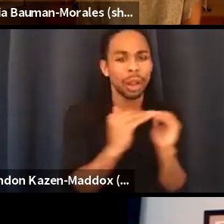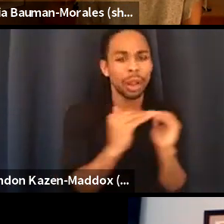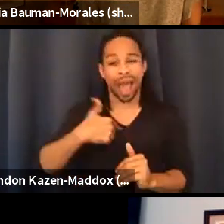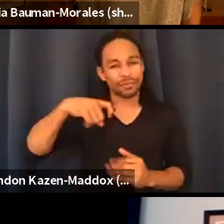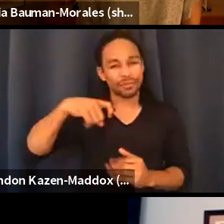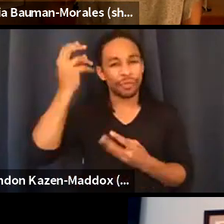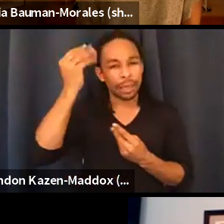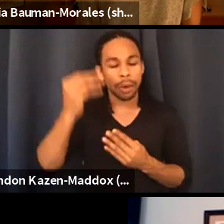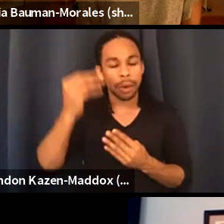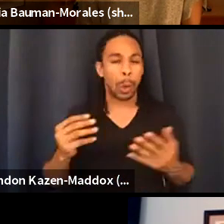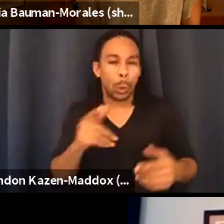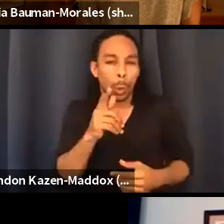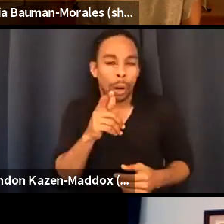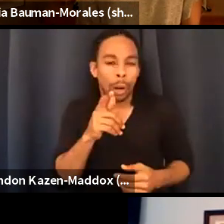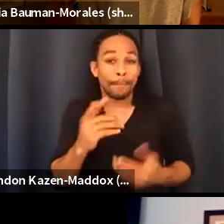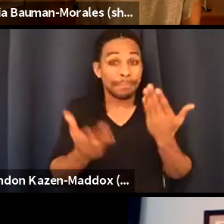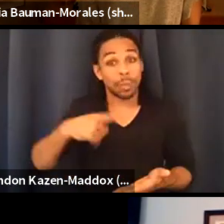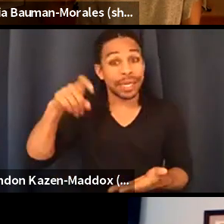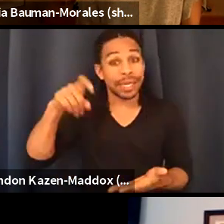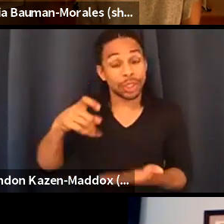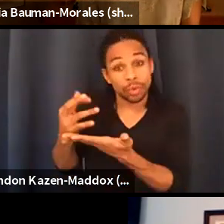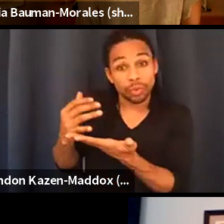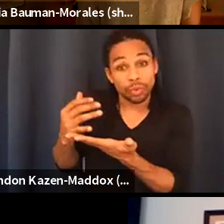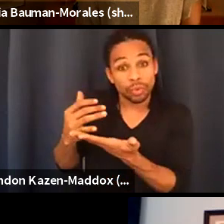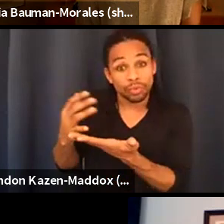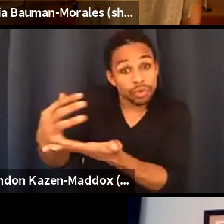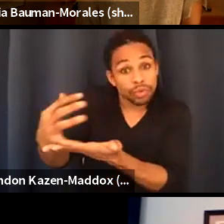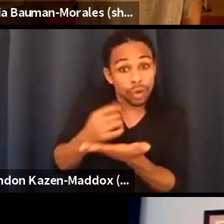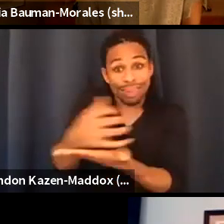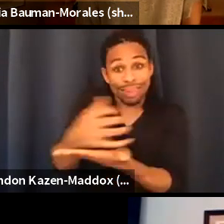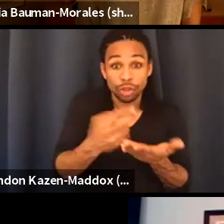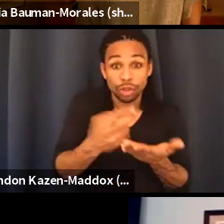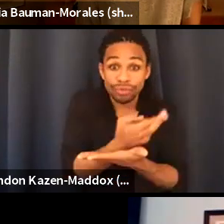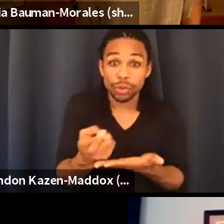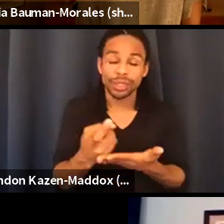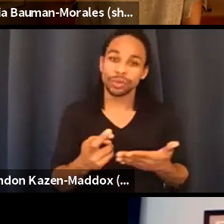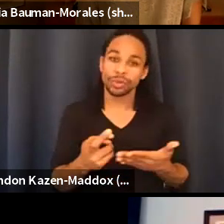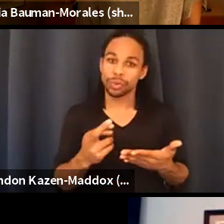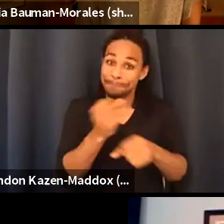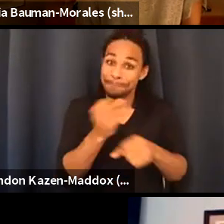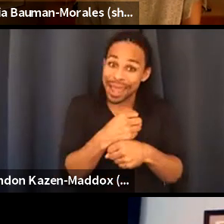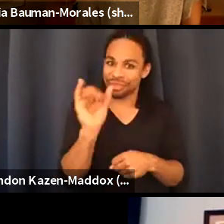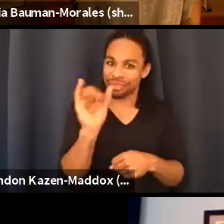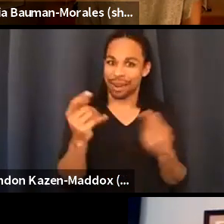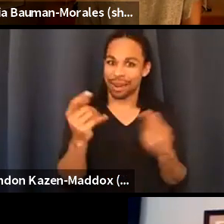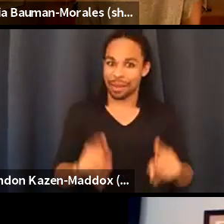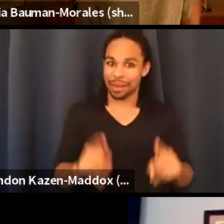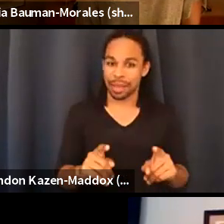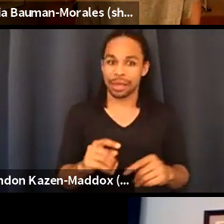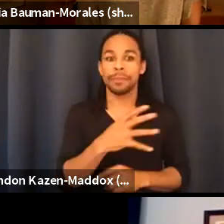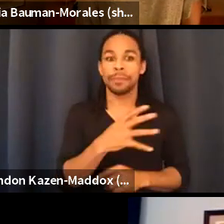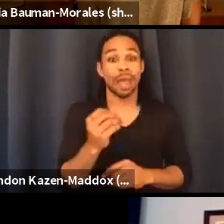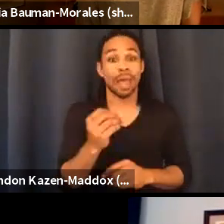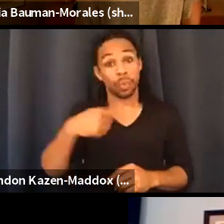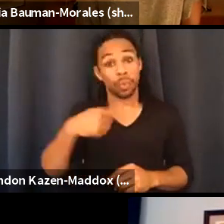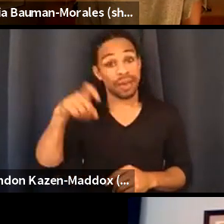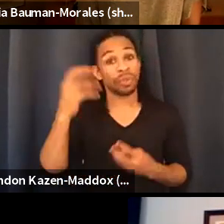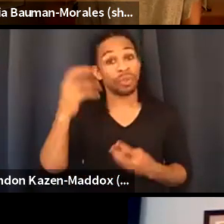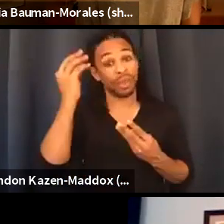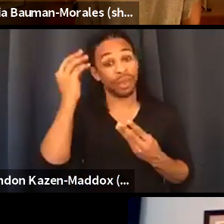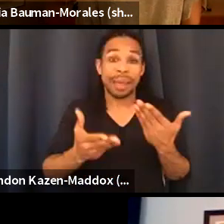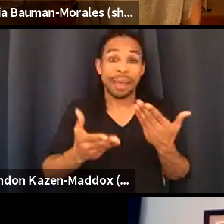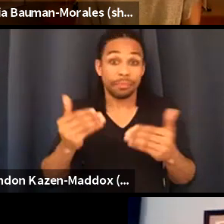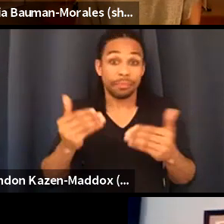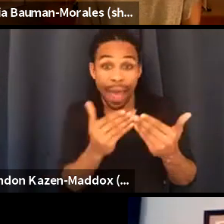happen very early on. And it's really about holding all of that rather than just what's important to you.